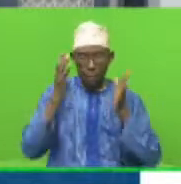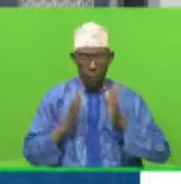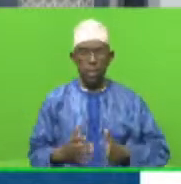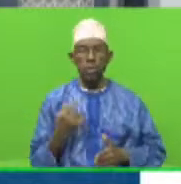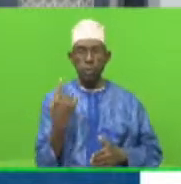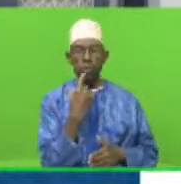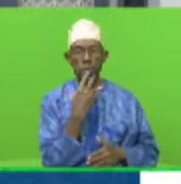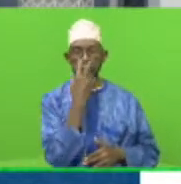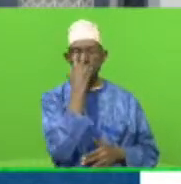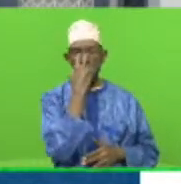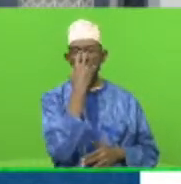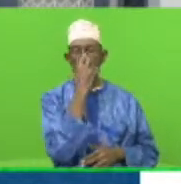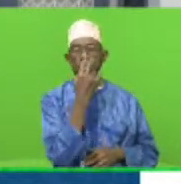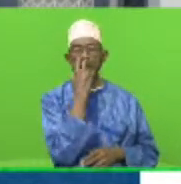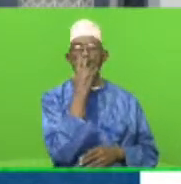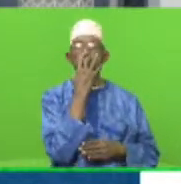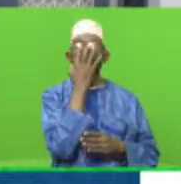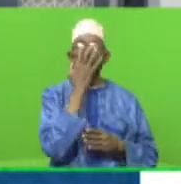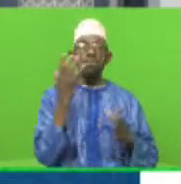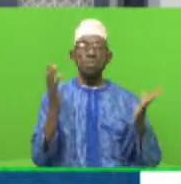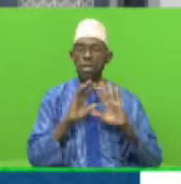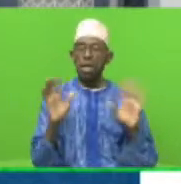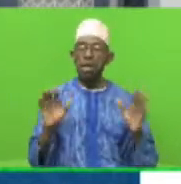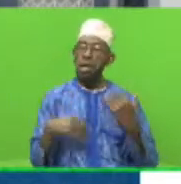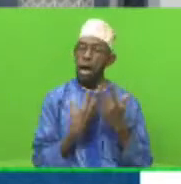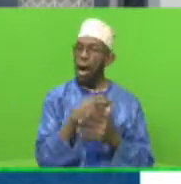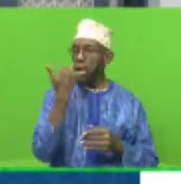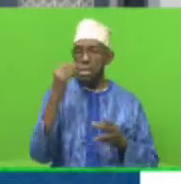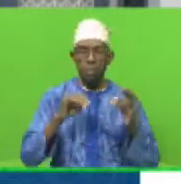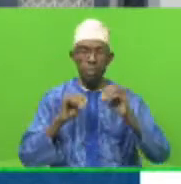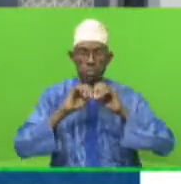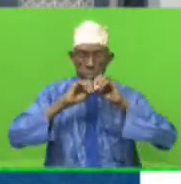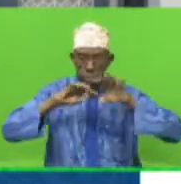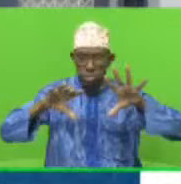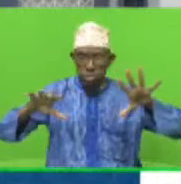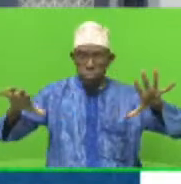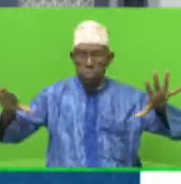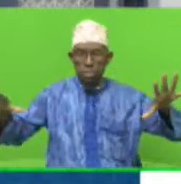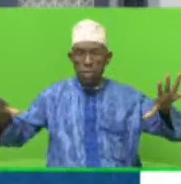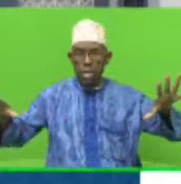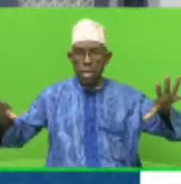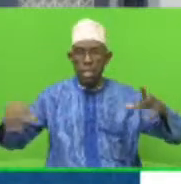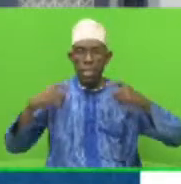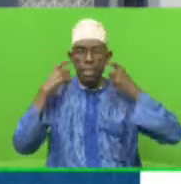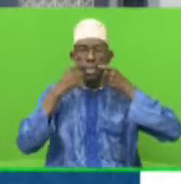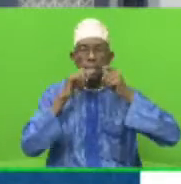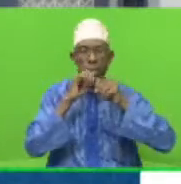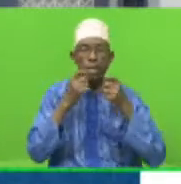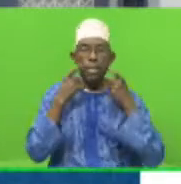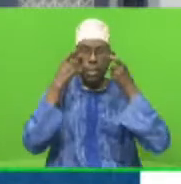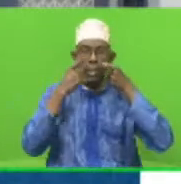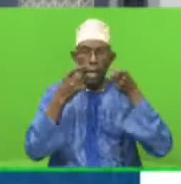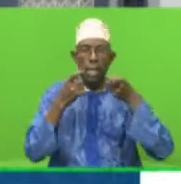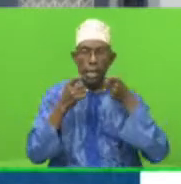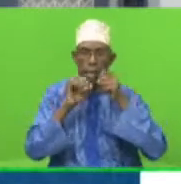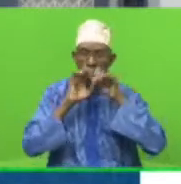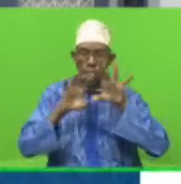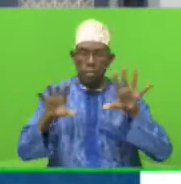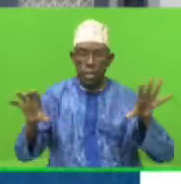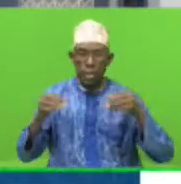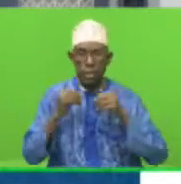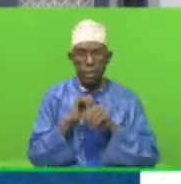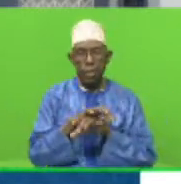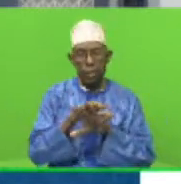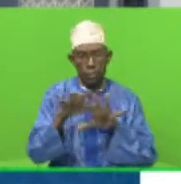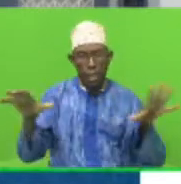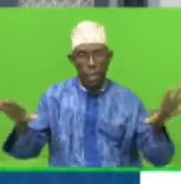person's eyes, but it will also enter other people's eyes. So this is shu'umu dhamb, that the effect of that